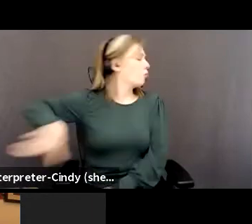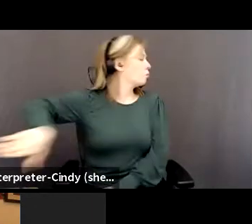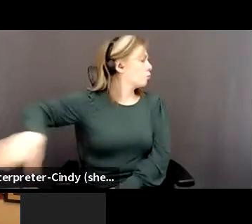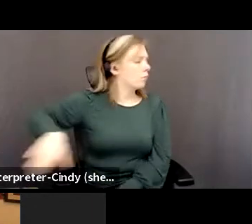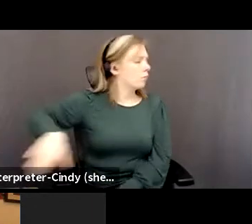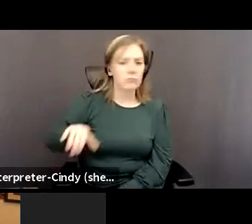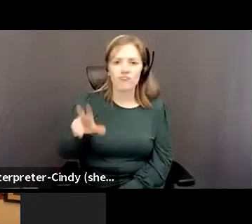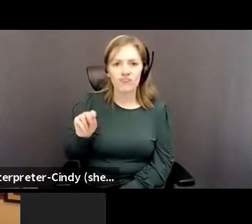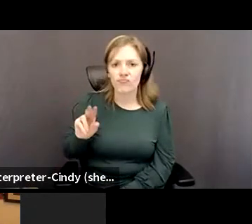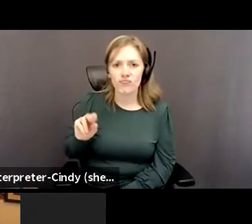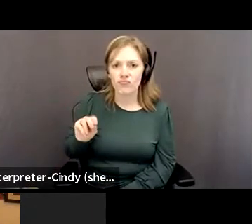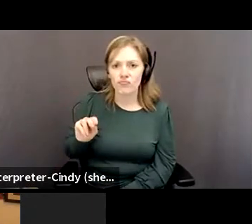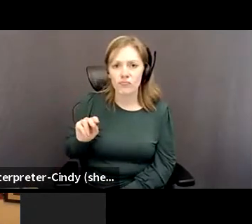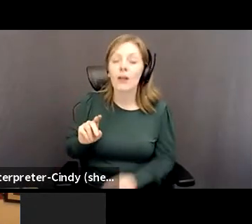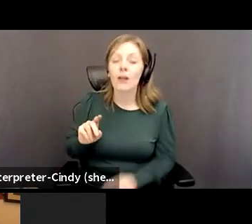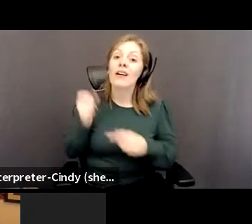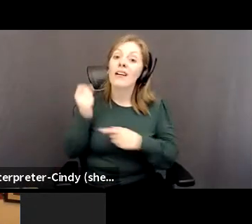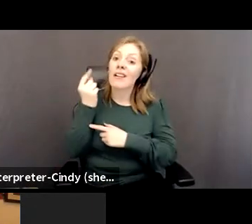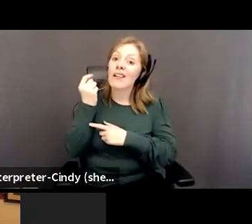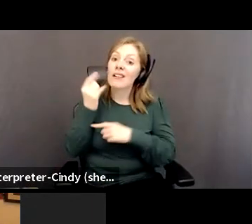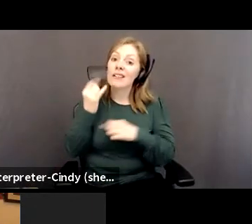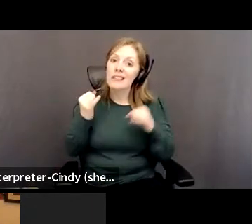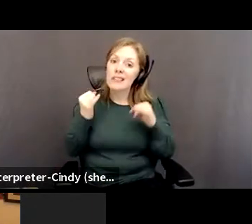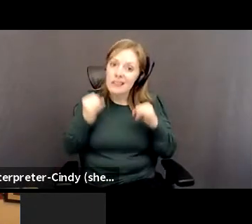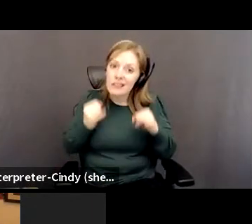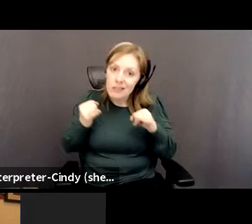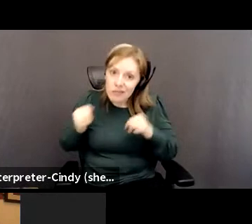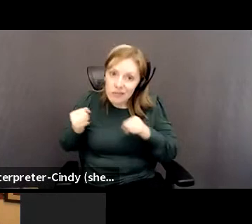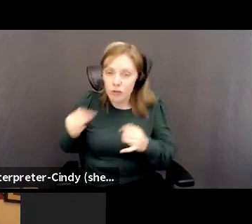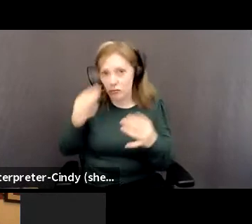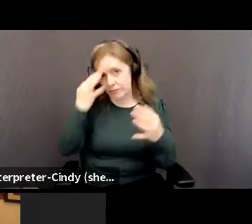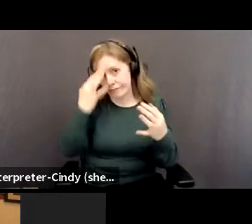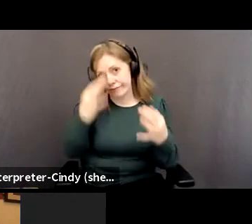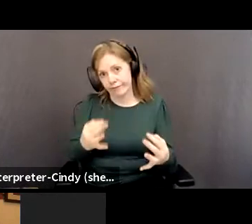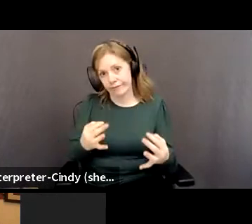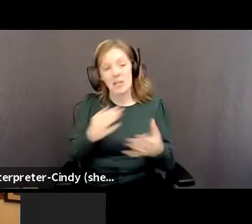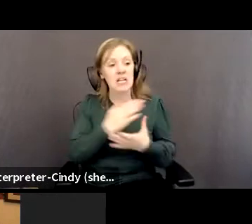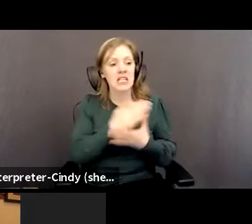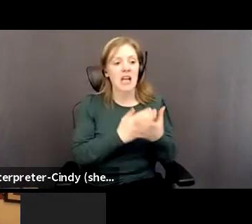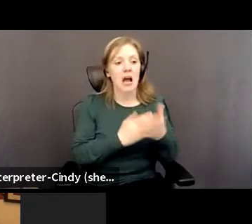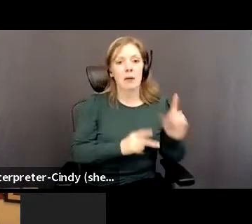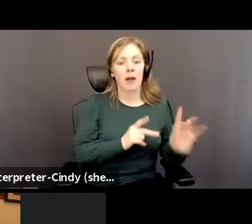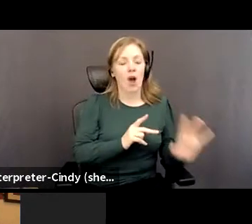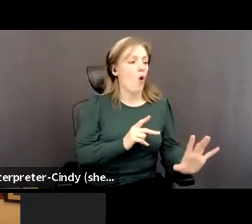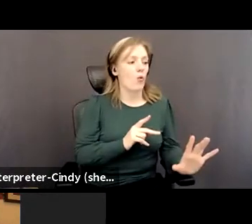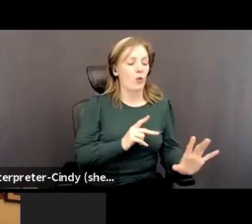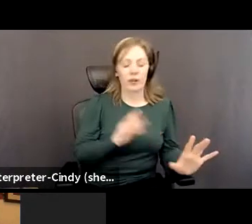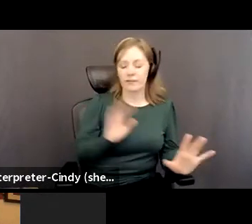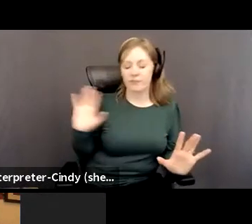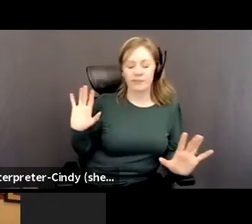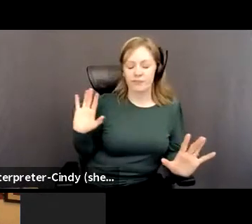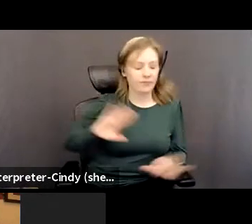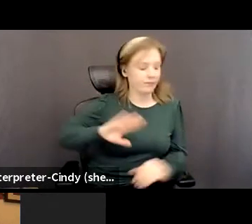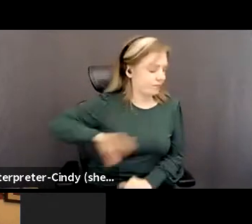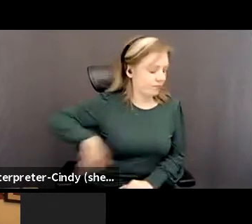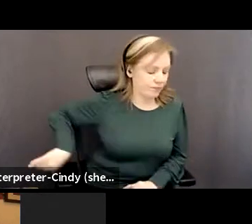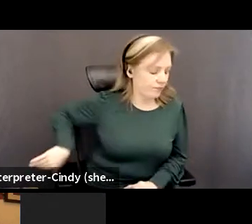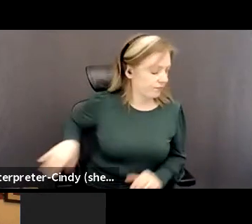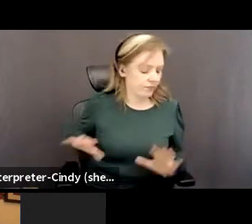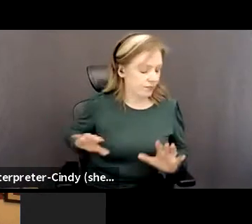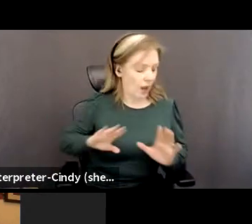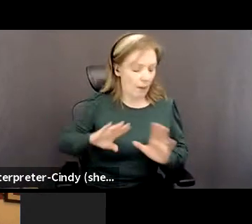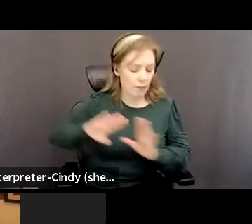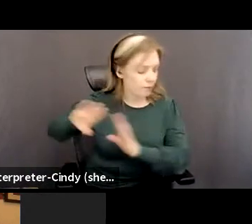also it's an individual choice. I also understand that for some people they're like, I'm not ever going back there. That makes sense. But for me, but I don't